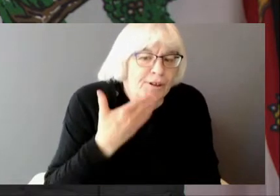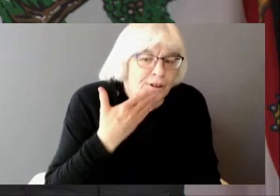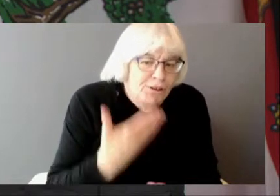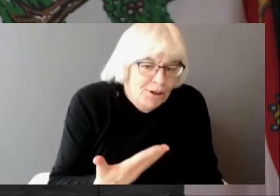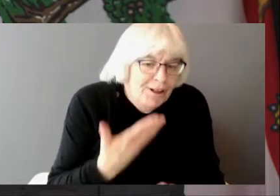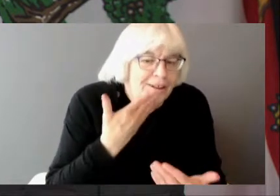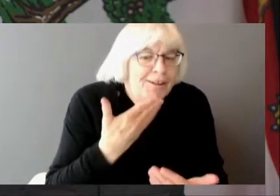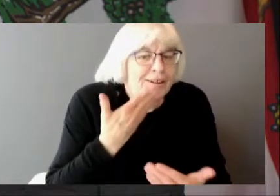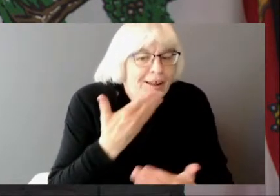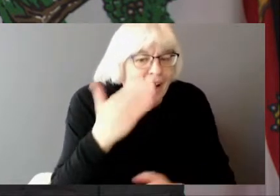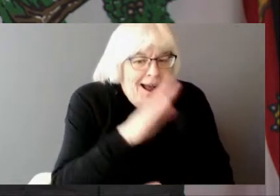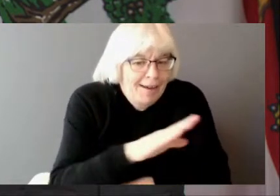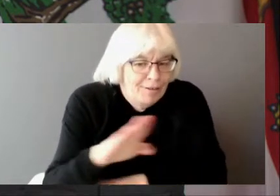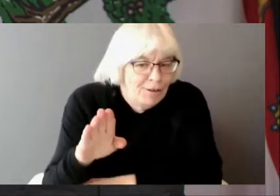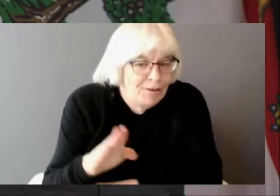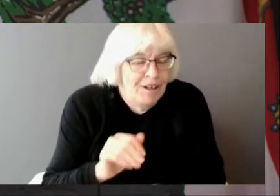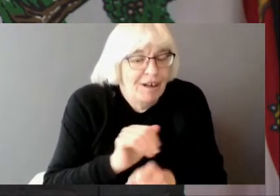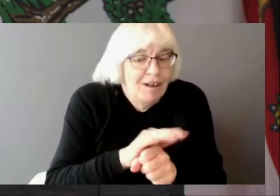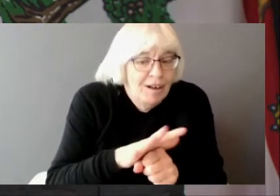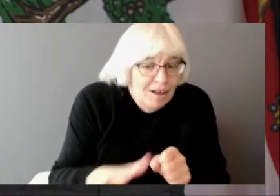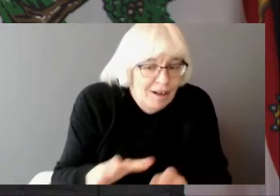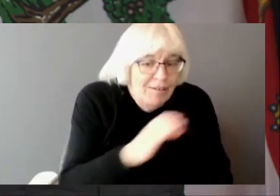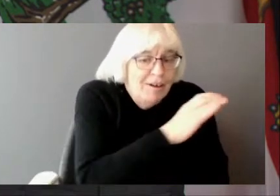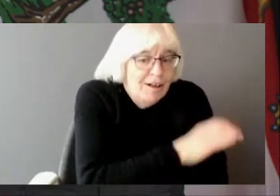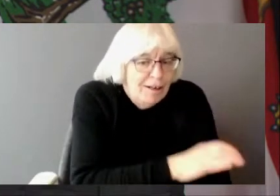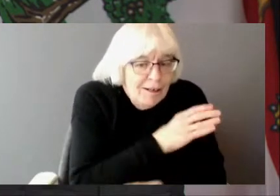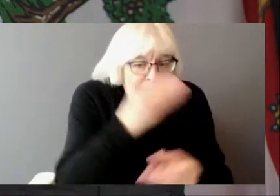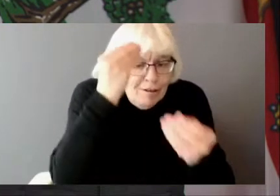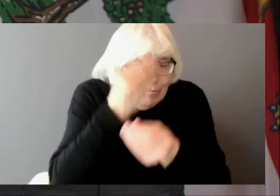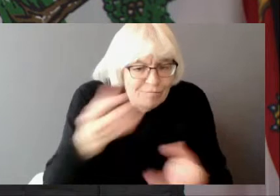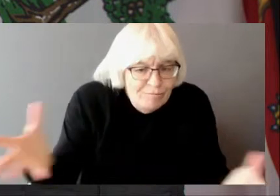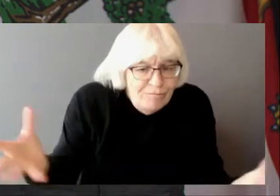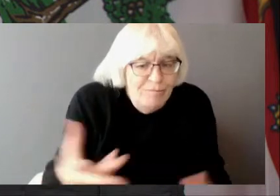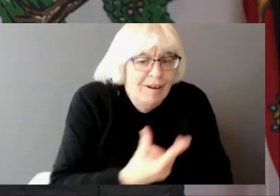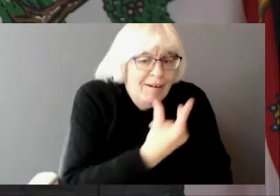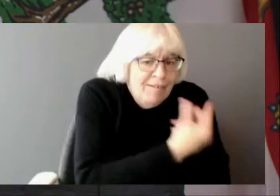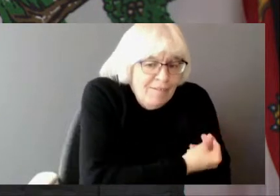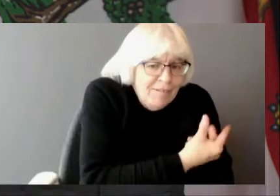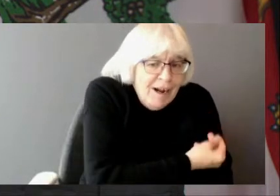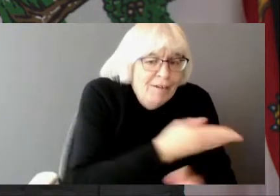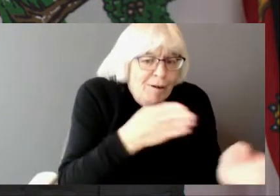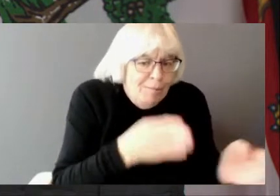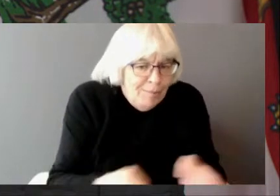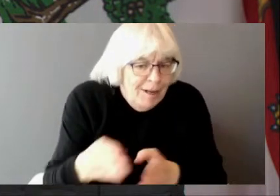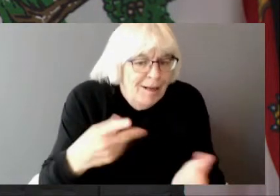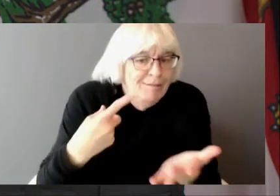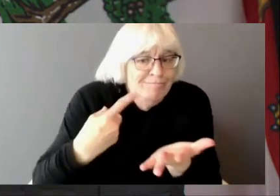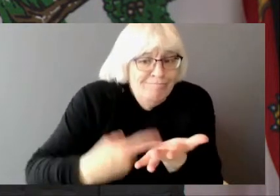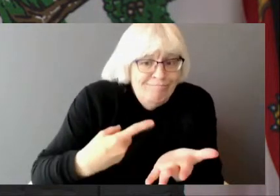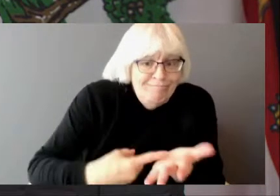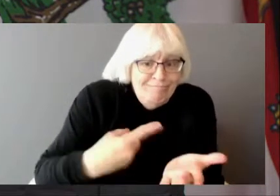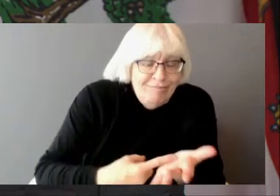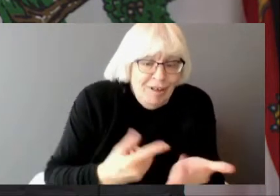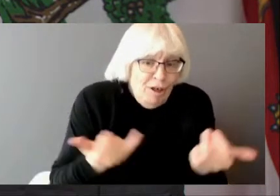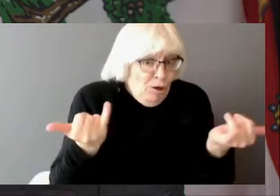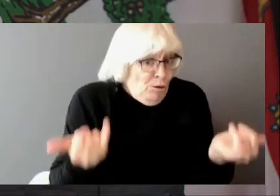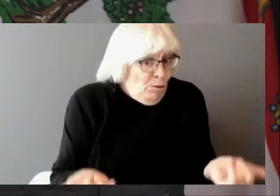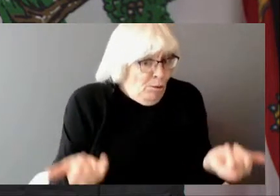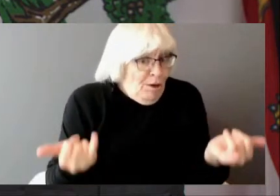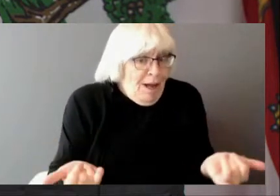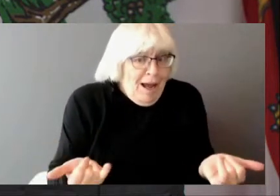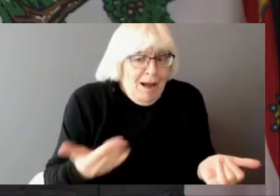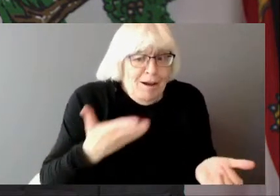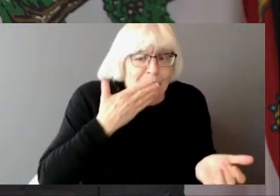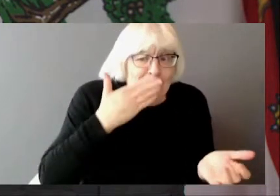and our vaccine planning. Our testing clinics, and due to the weather this afternoon, all of our COVID-19